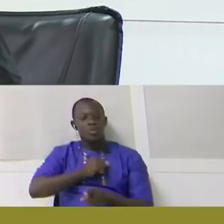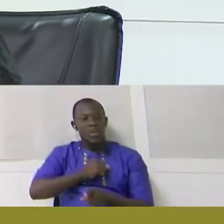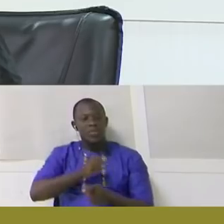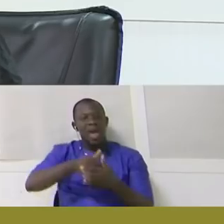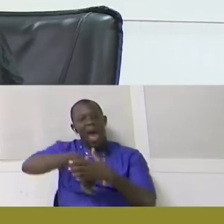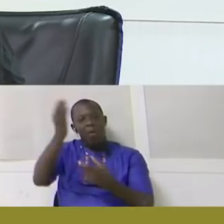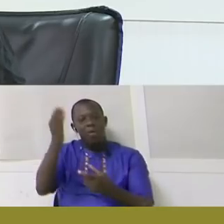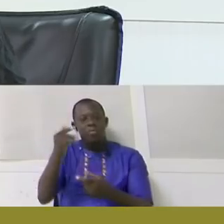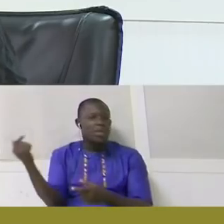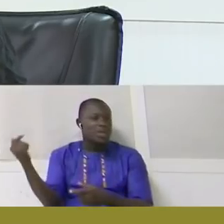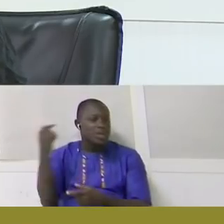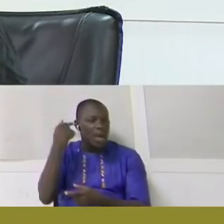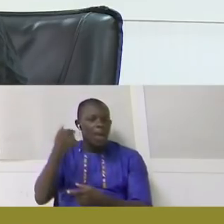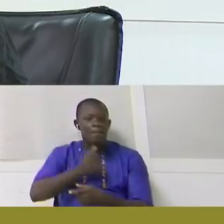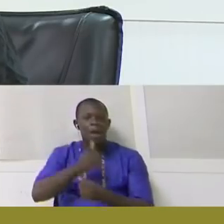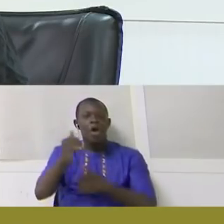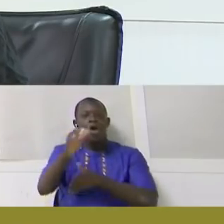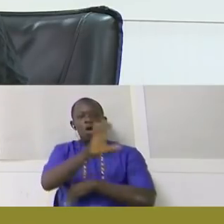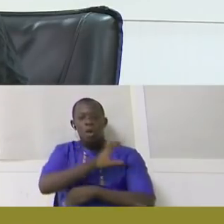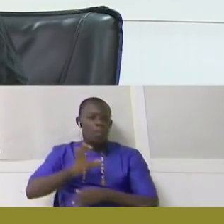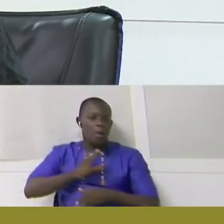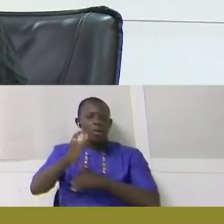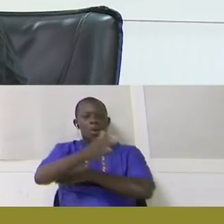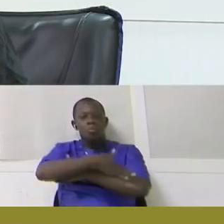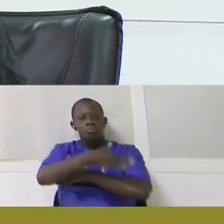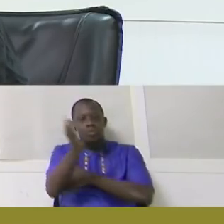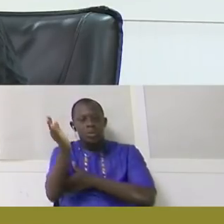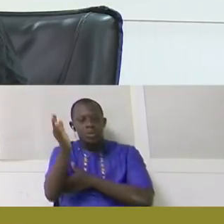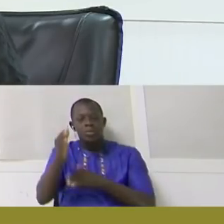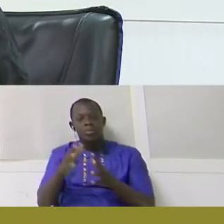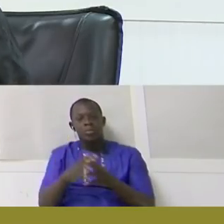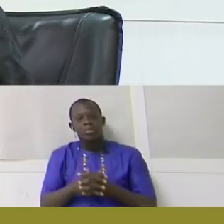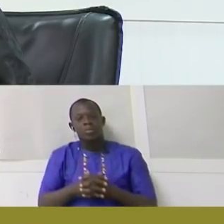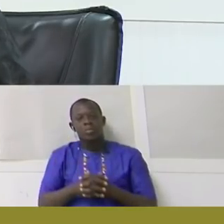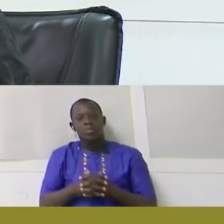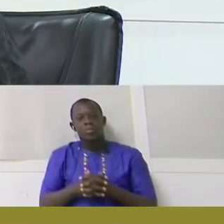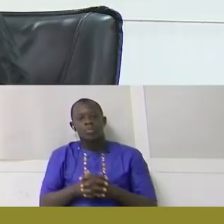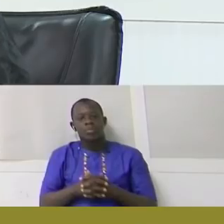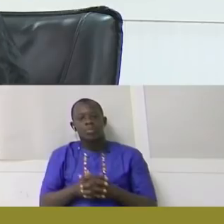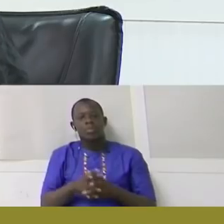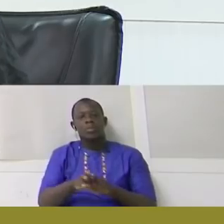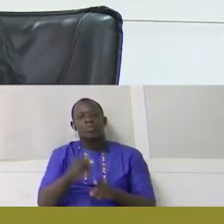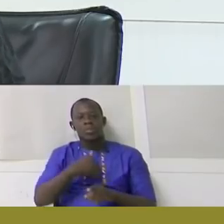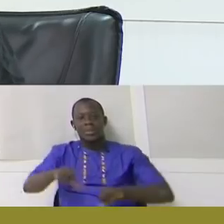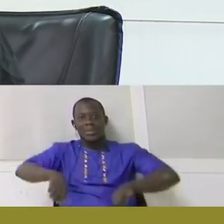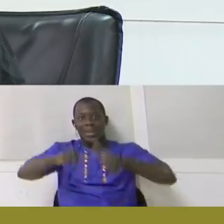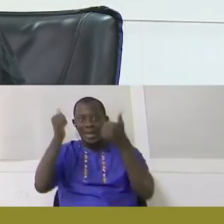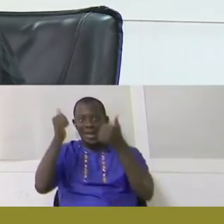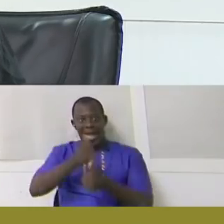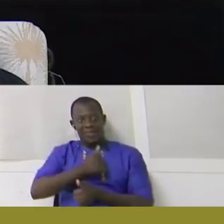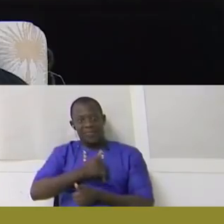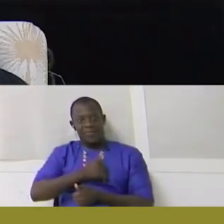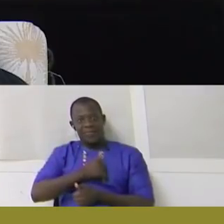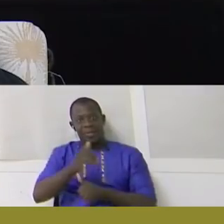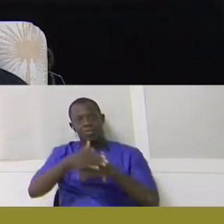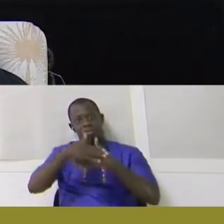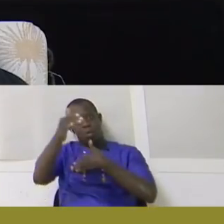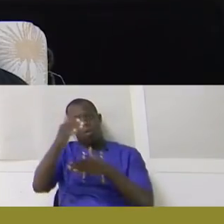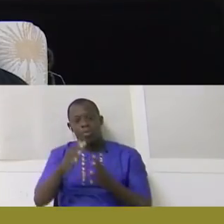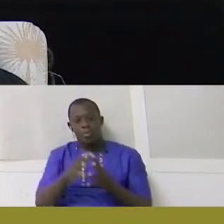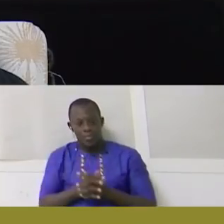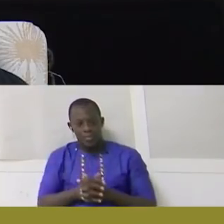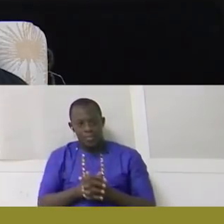kergi. So when he left, until I had the noise on my door, sila kumase ditit. That was when I started to